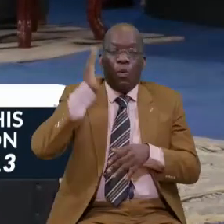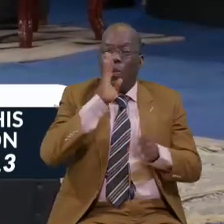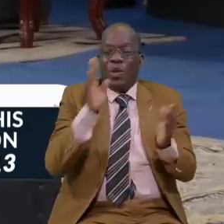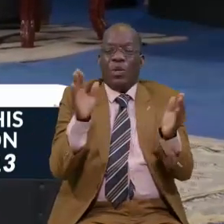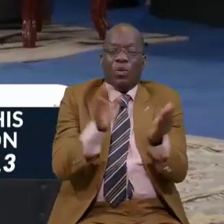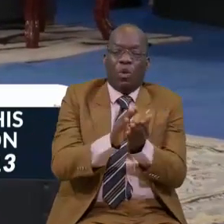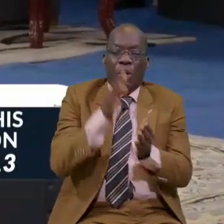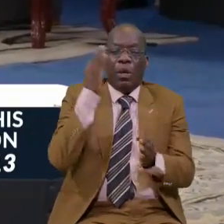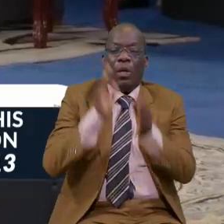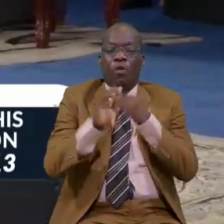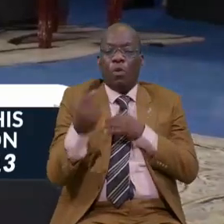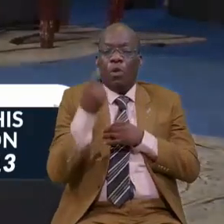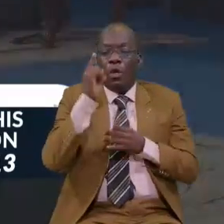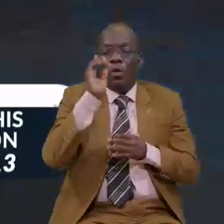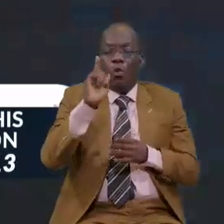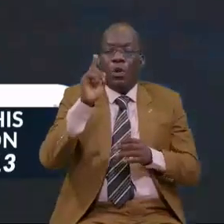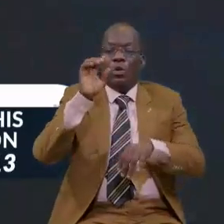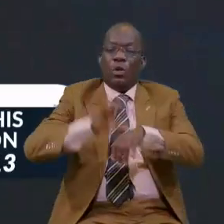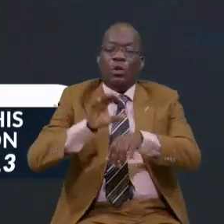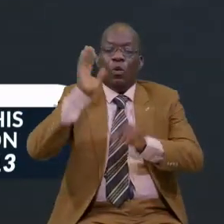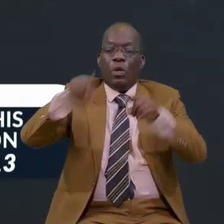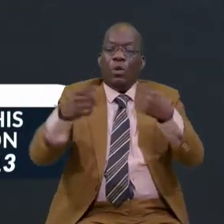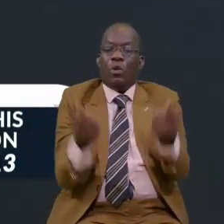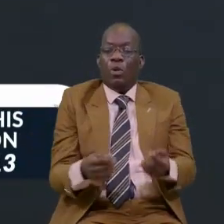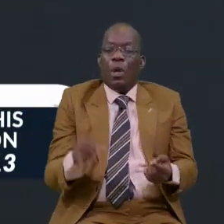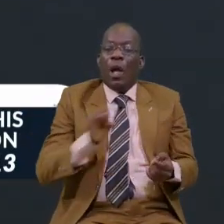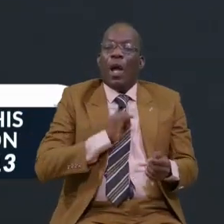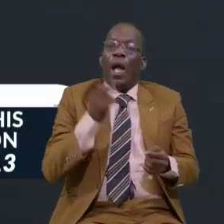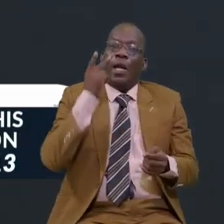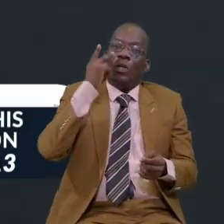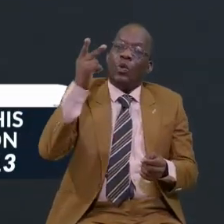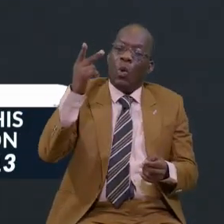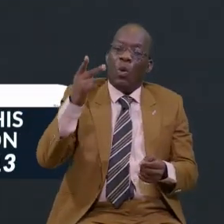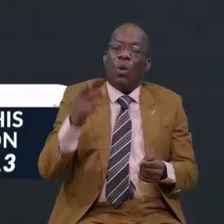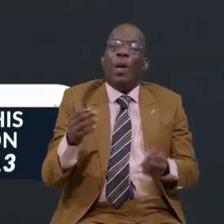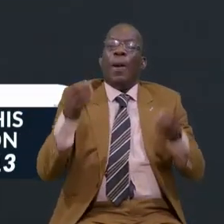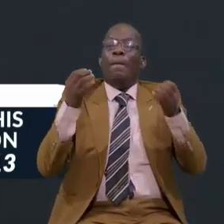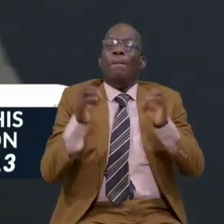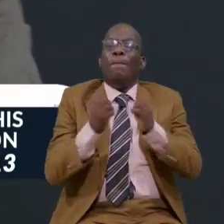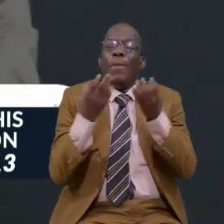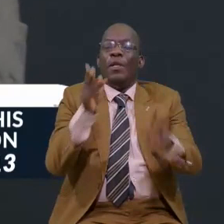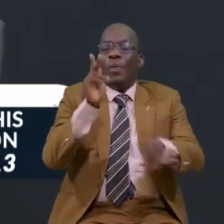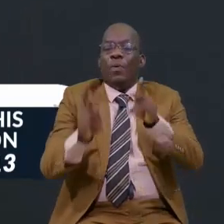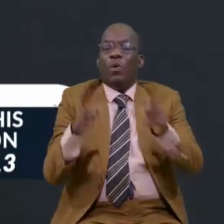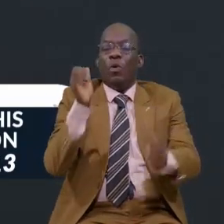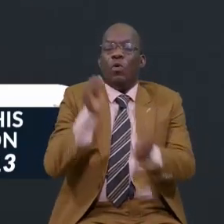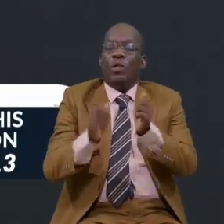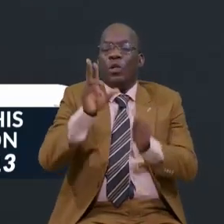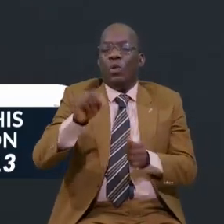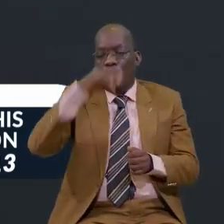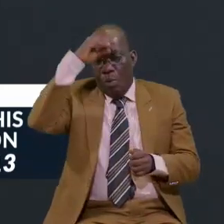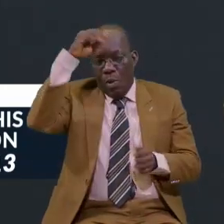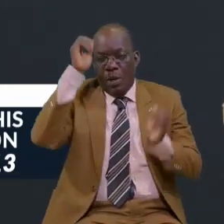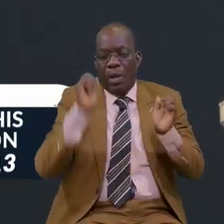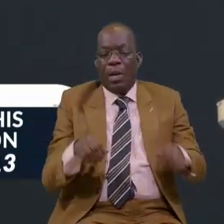going there. But John said, and I saw a great multitude which no man could number. And they were